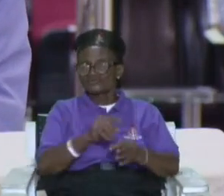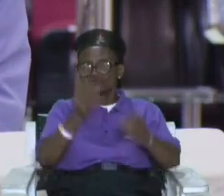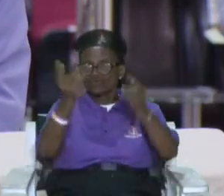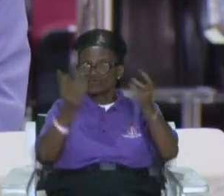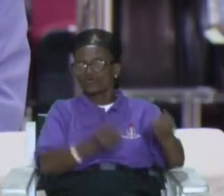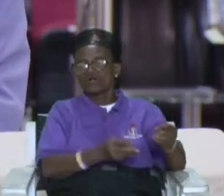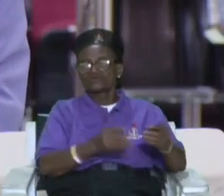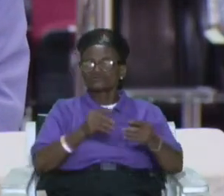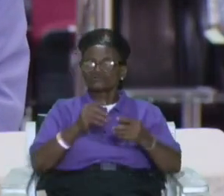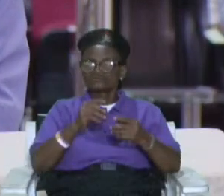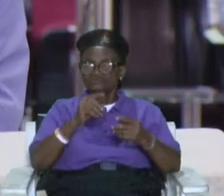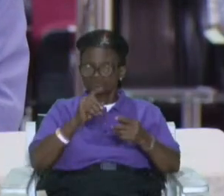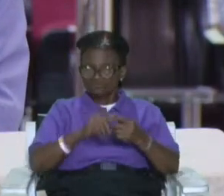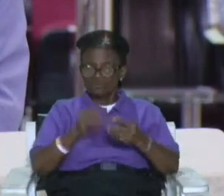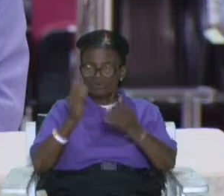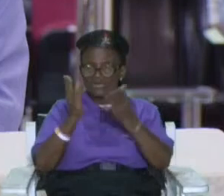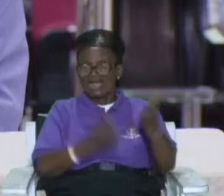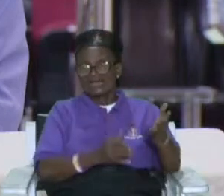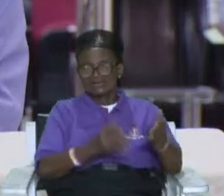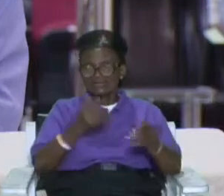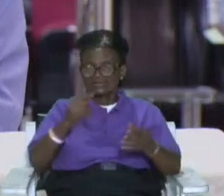the rod of fire,